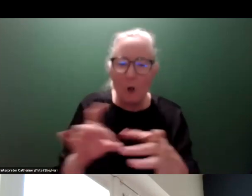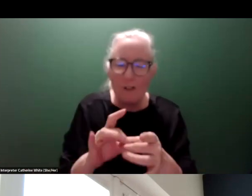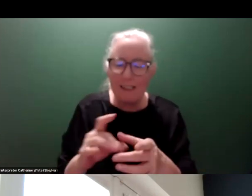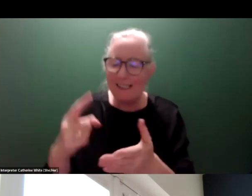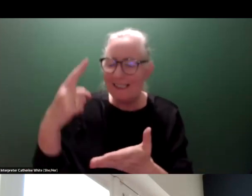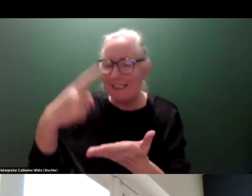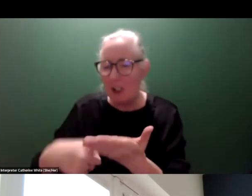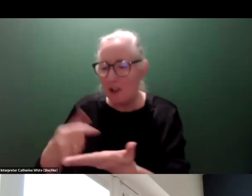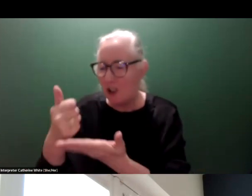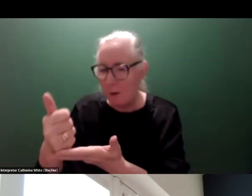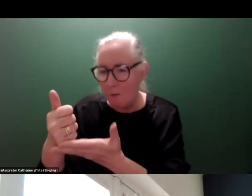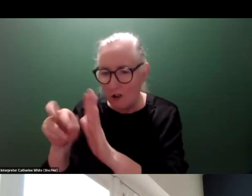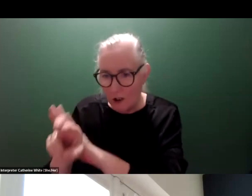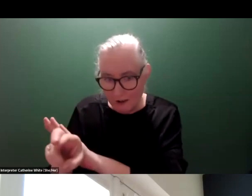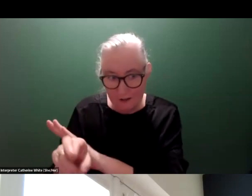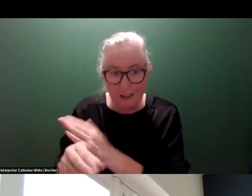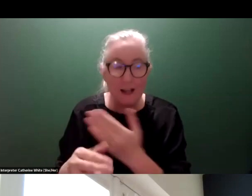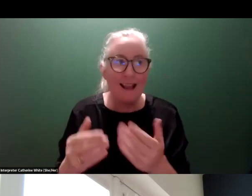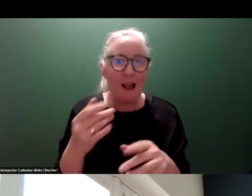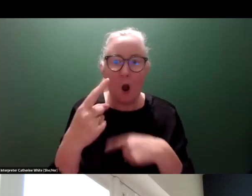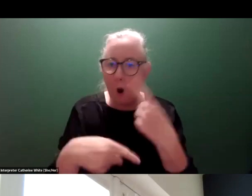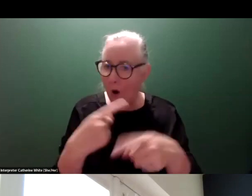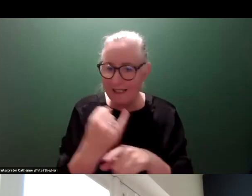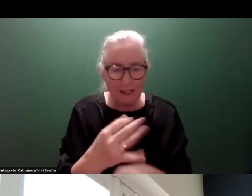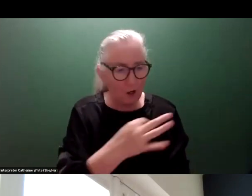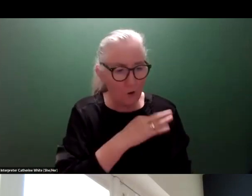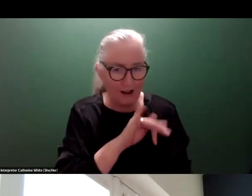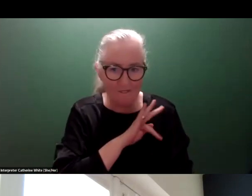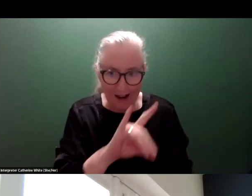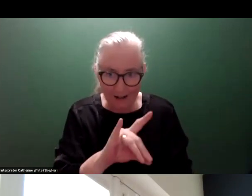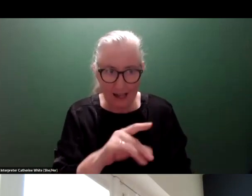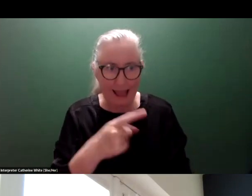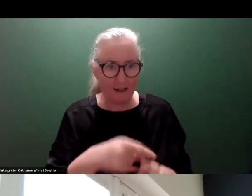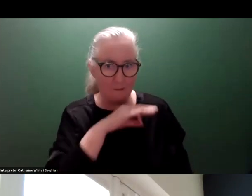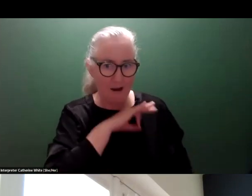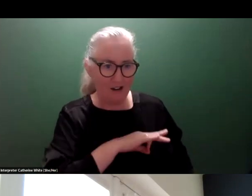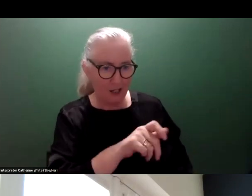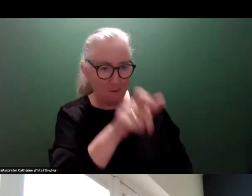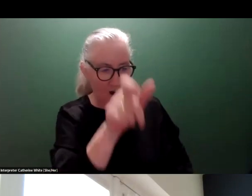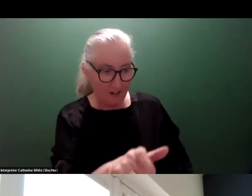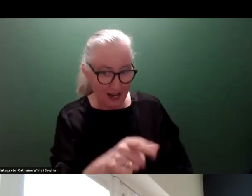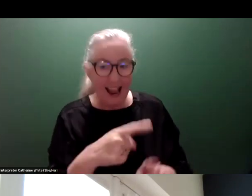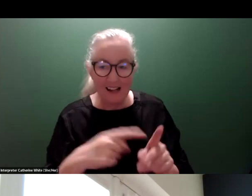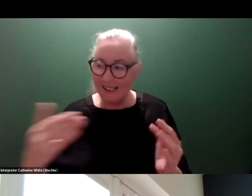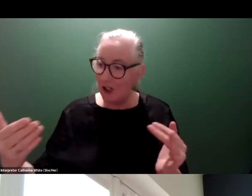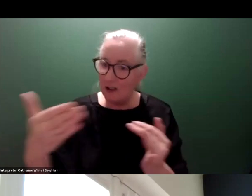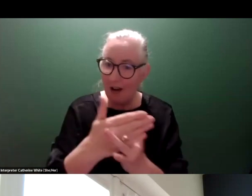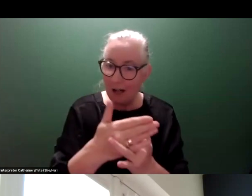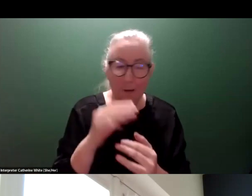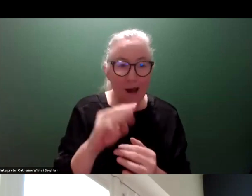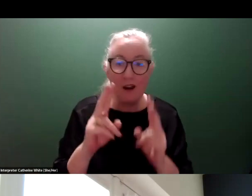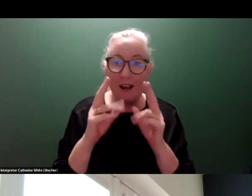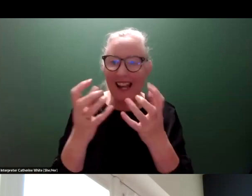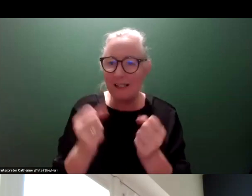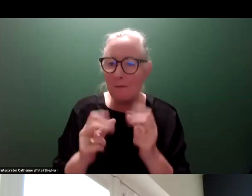supporters, acting at all times in good faith and for the benefit of the person, and an intervener may consider the views of others,